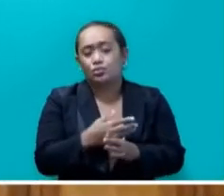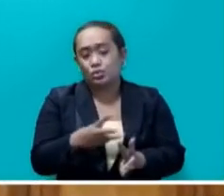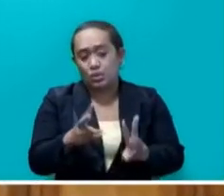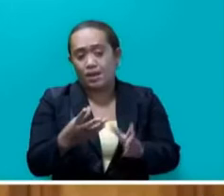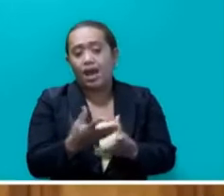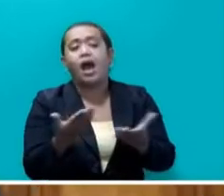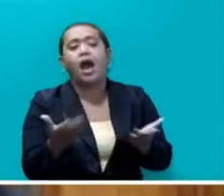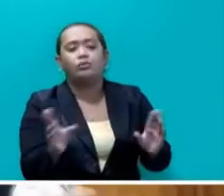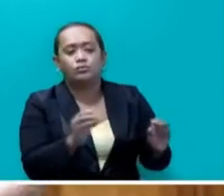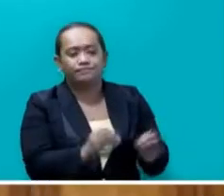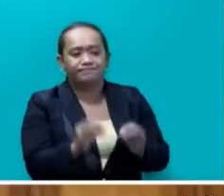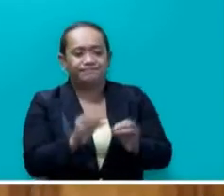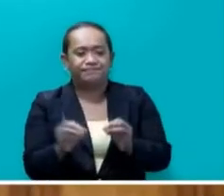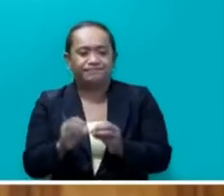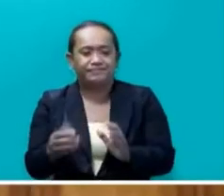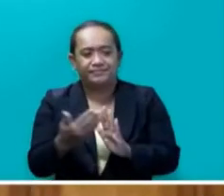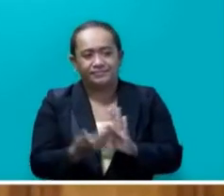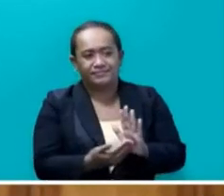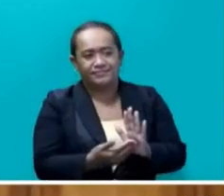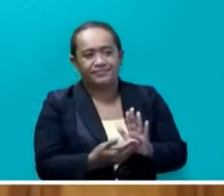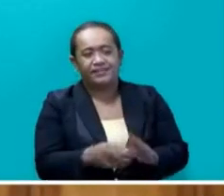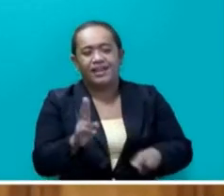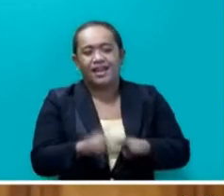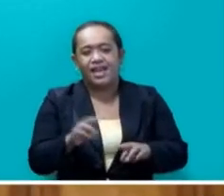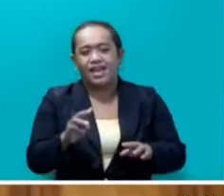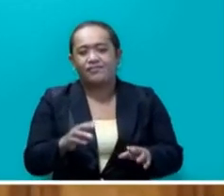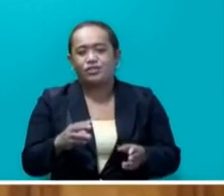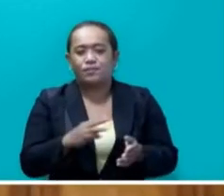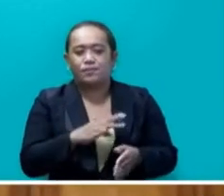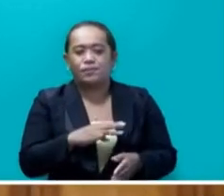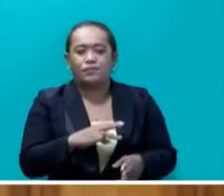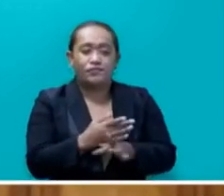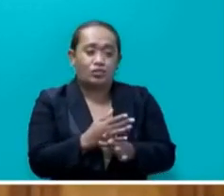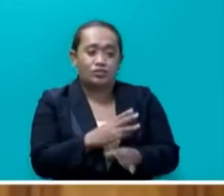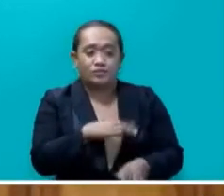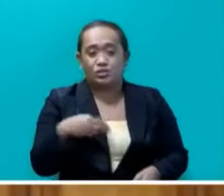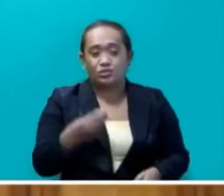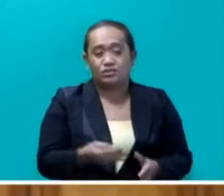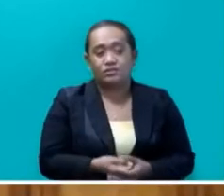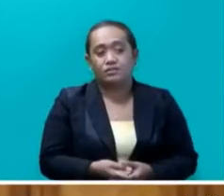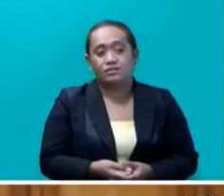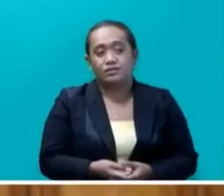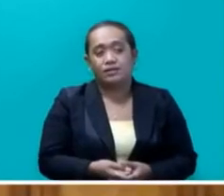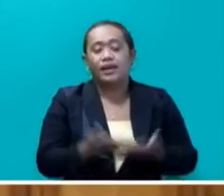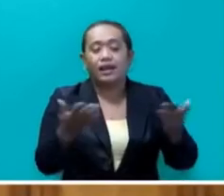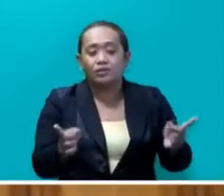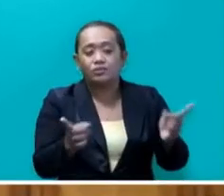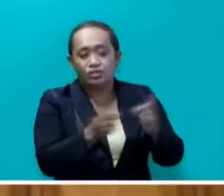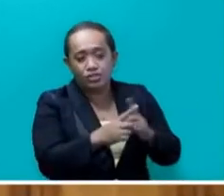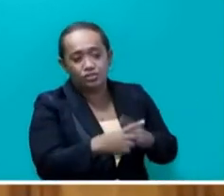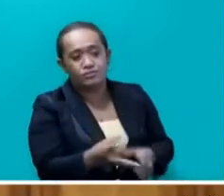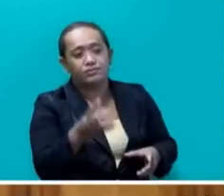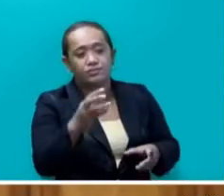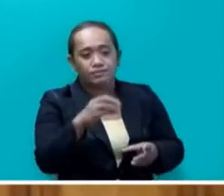handling the FMA in the way it's being done, and to be changed in accordance with proper